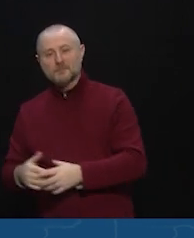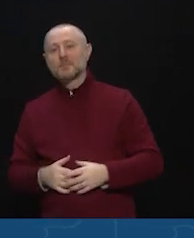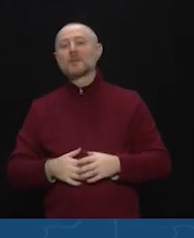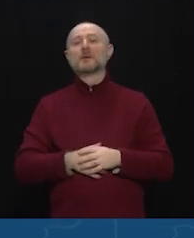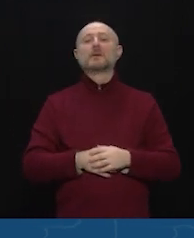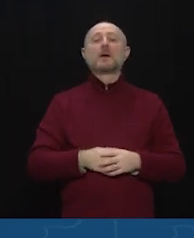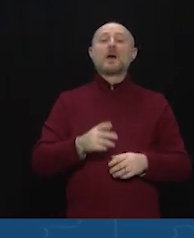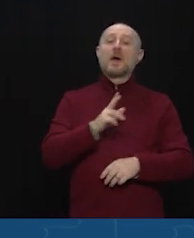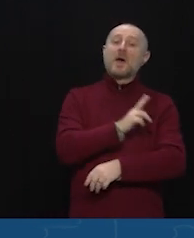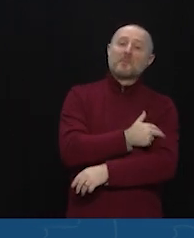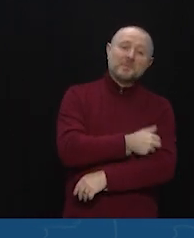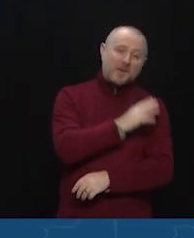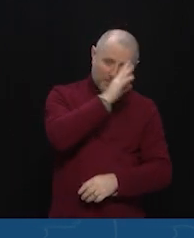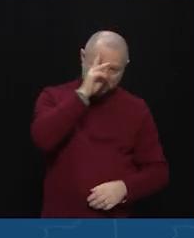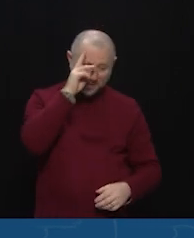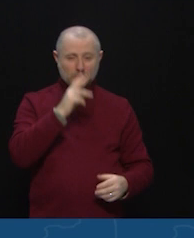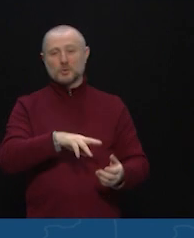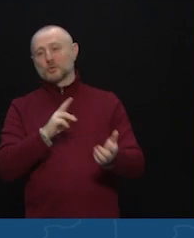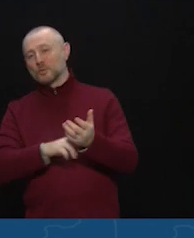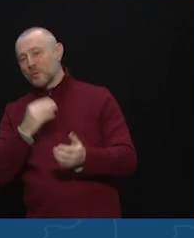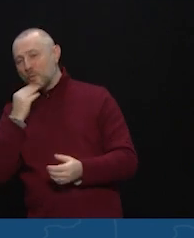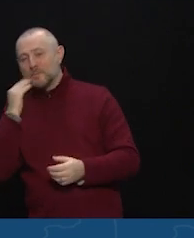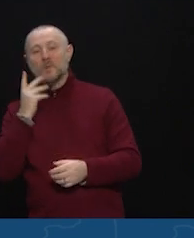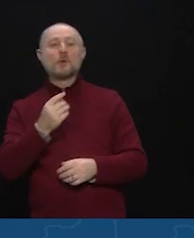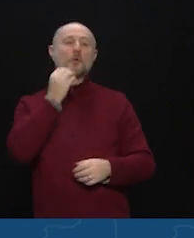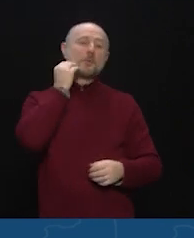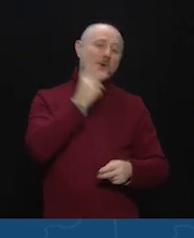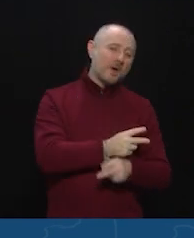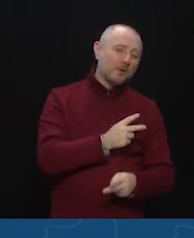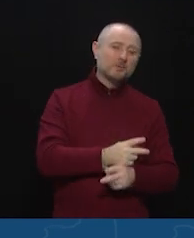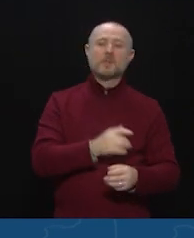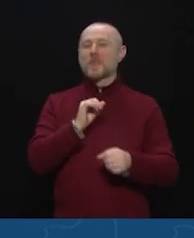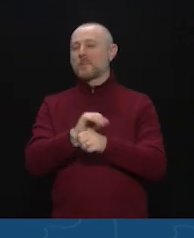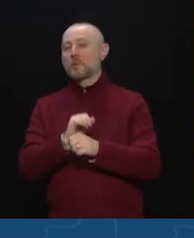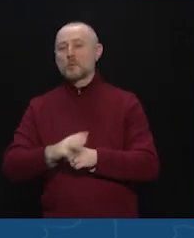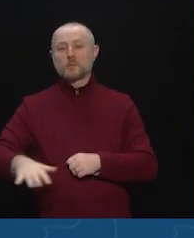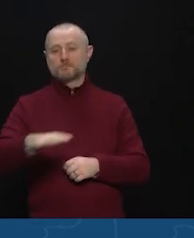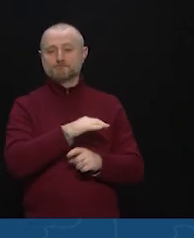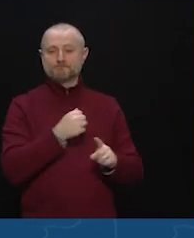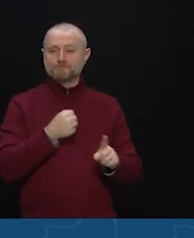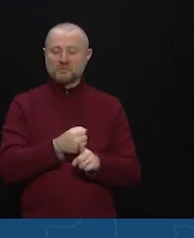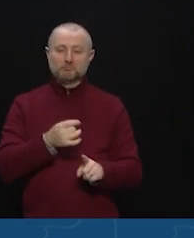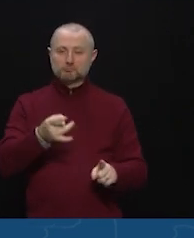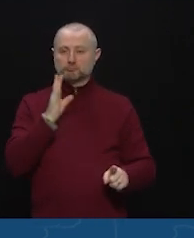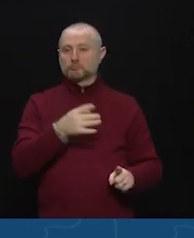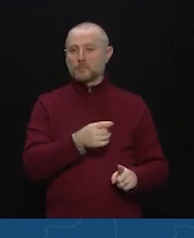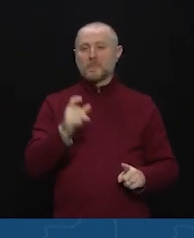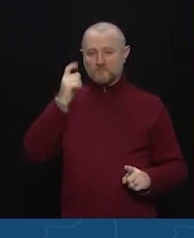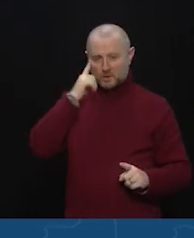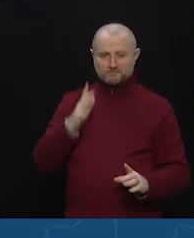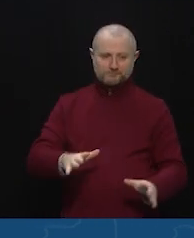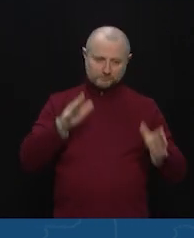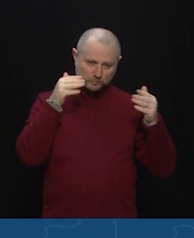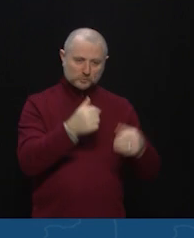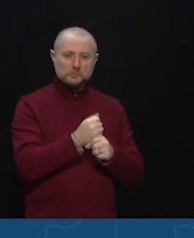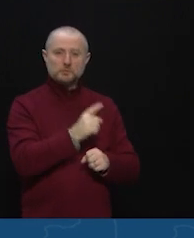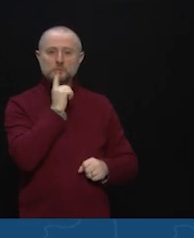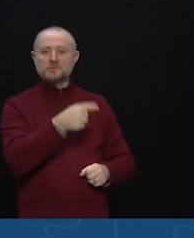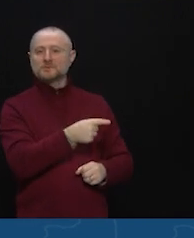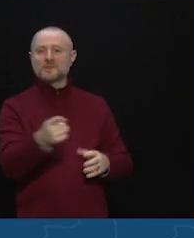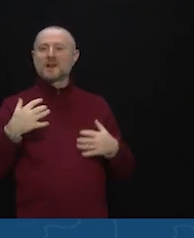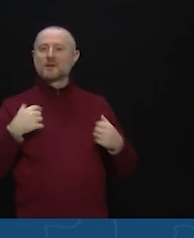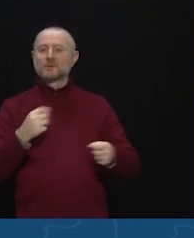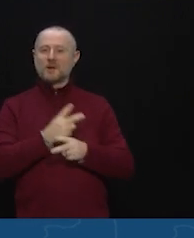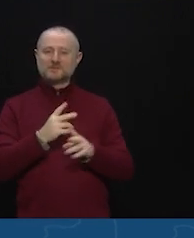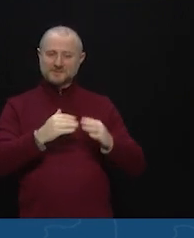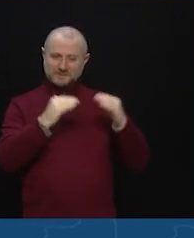hospitals, nursing home care, and the workers have all been impacted dramatically. And the governor's very focused on making sure that that healthcare system